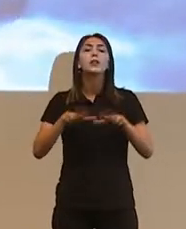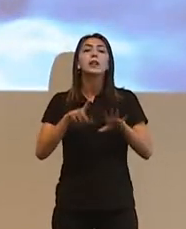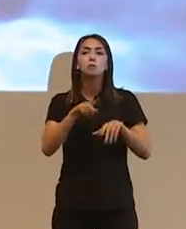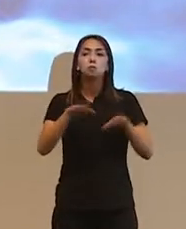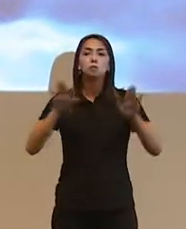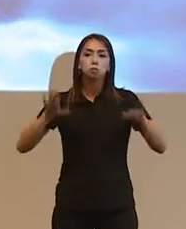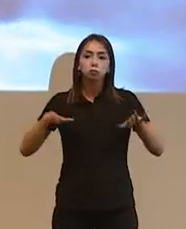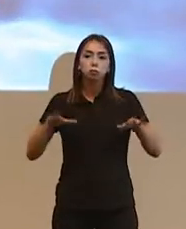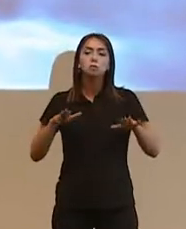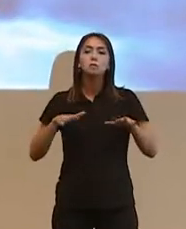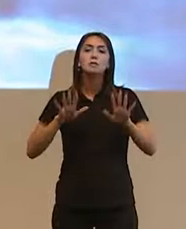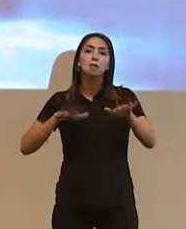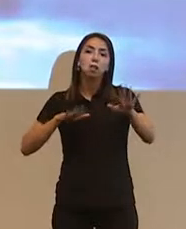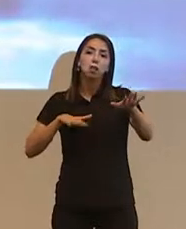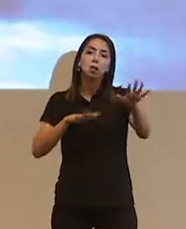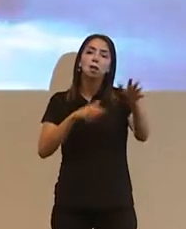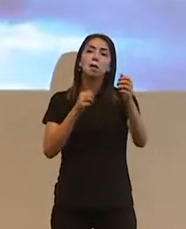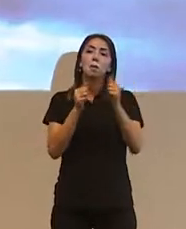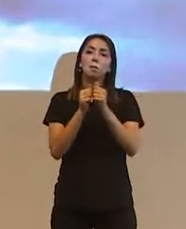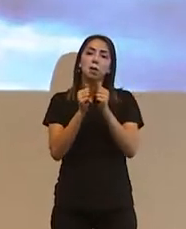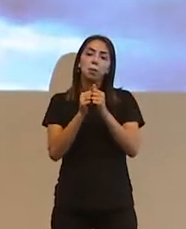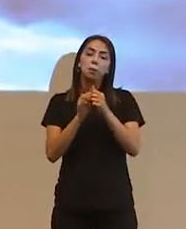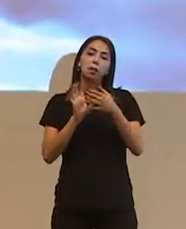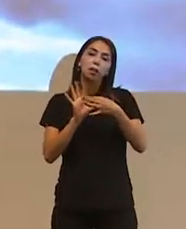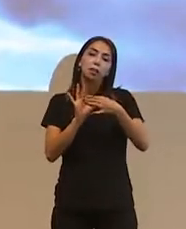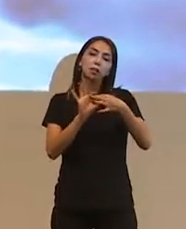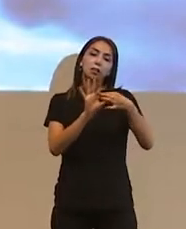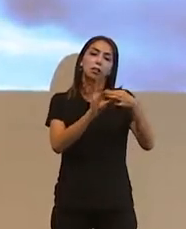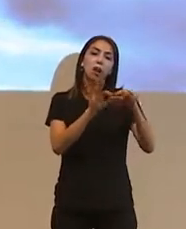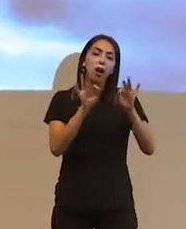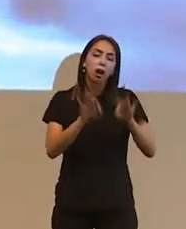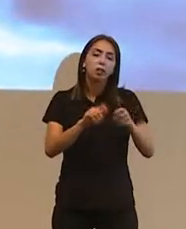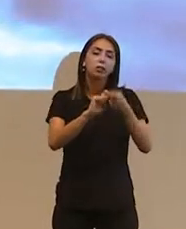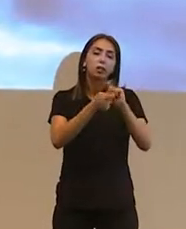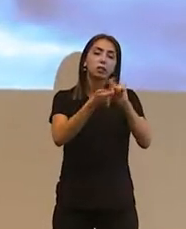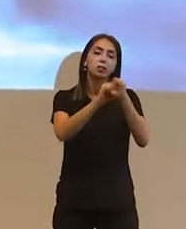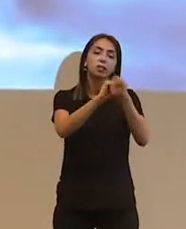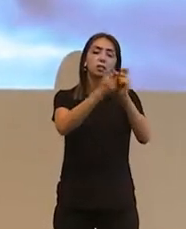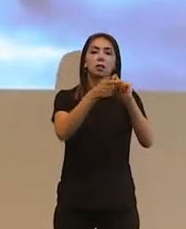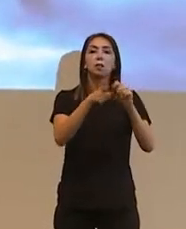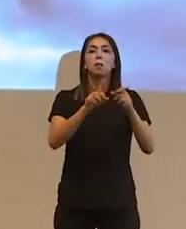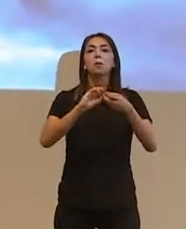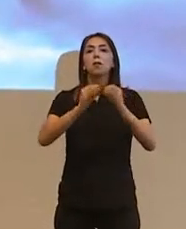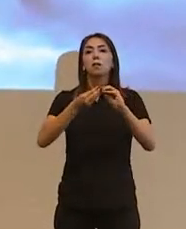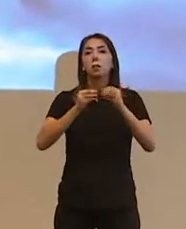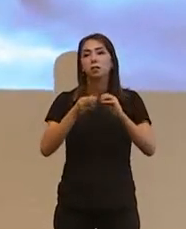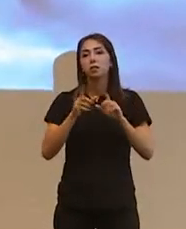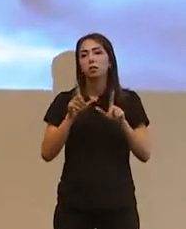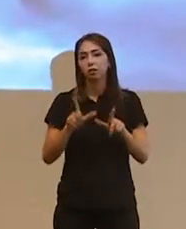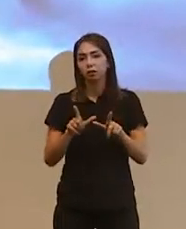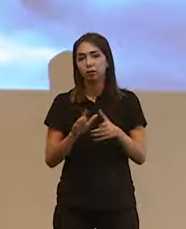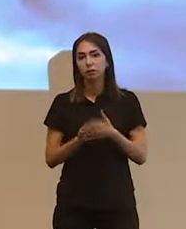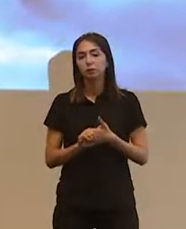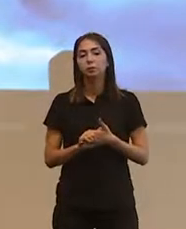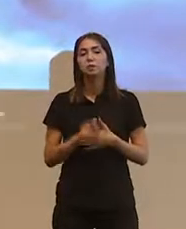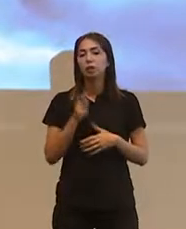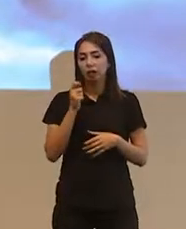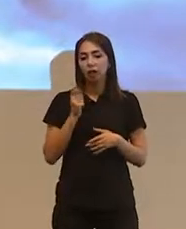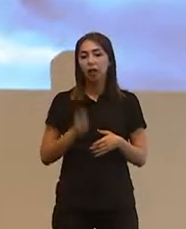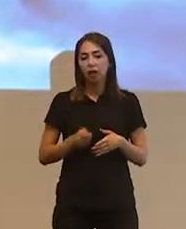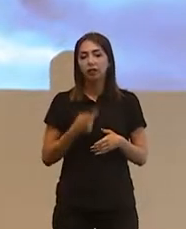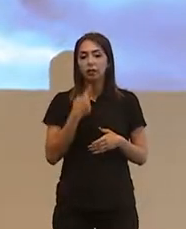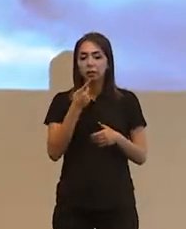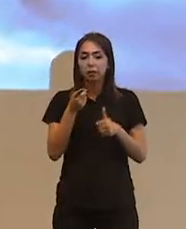need uh this uh stationary state of words we need to understand the